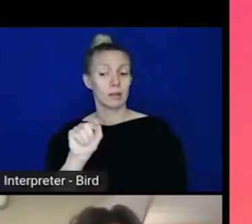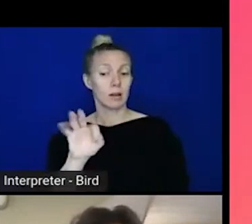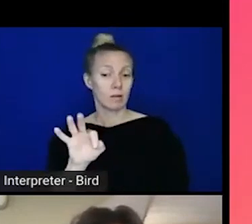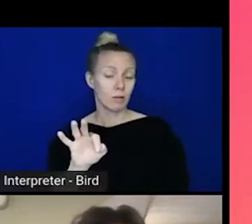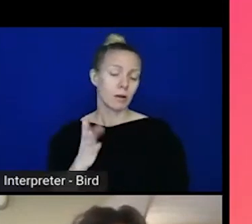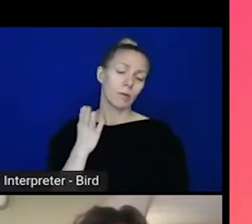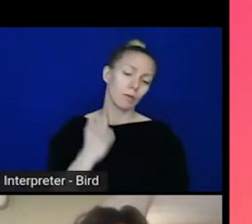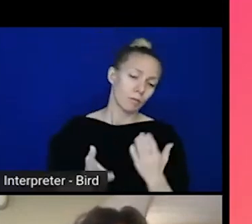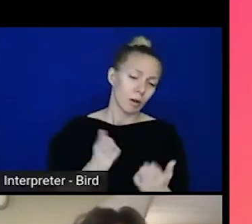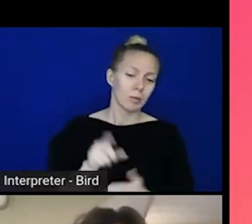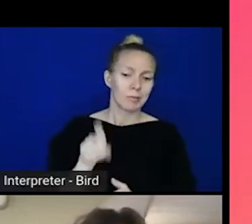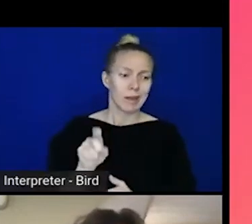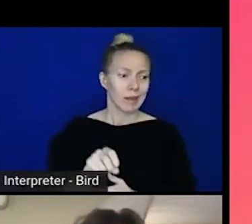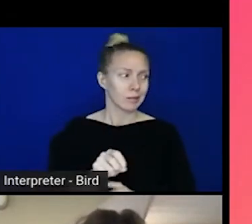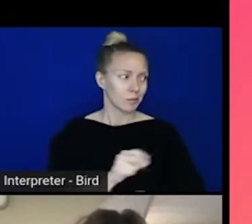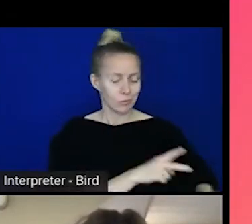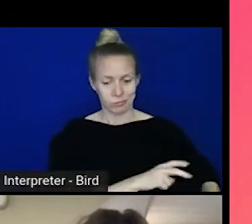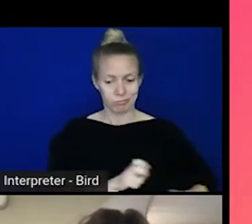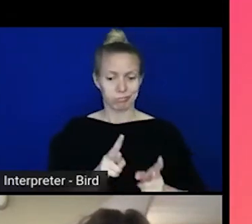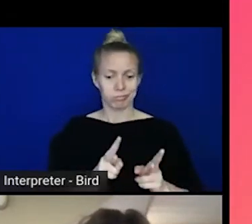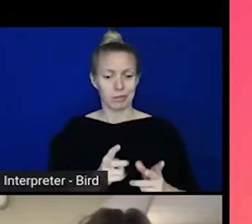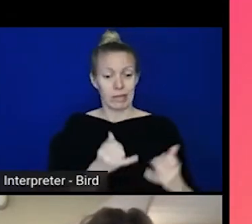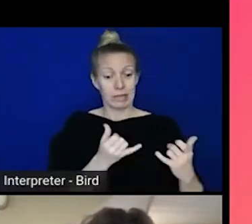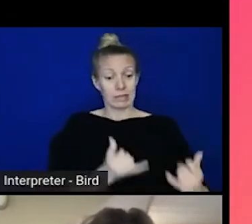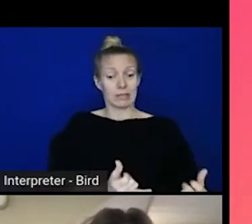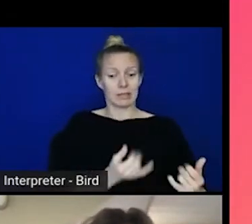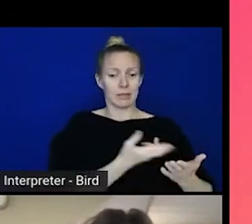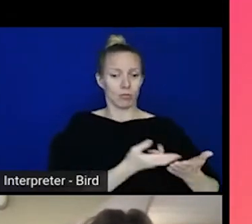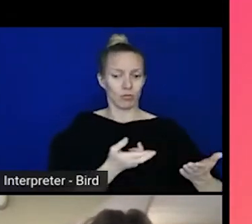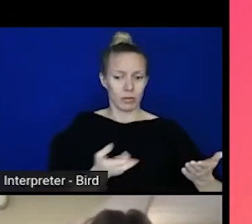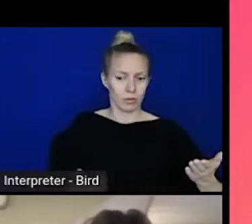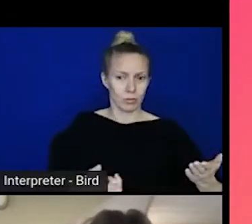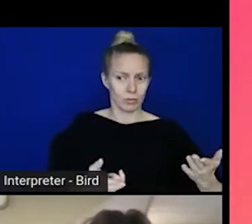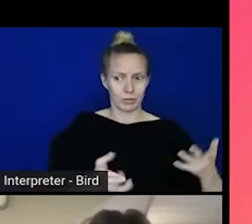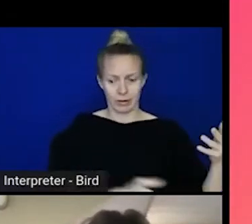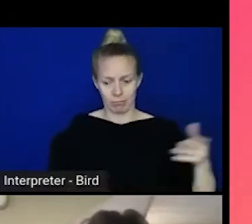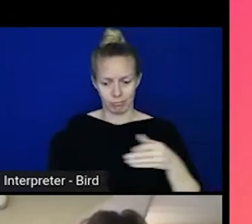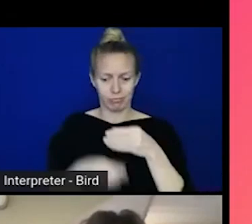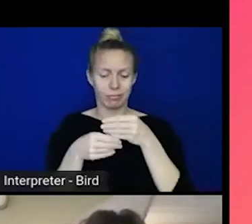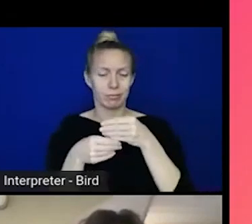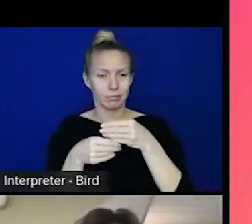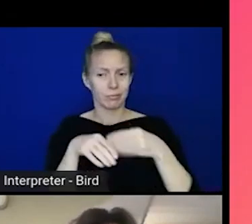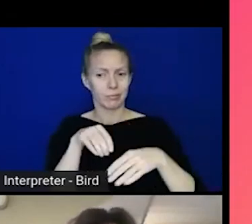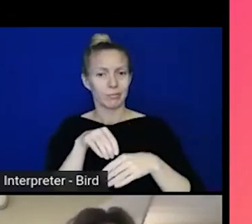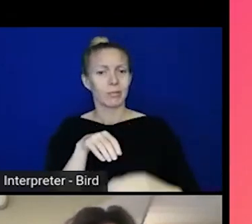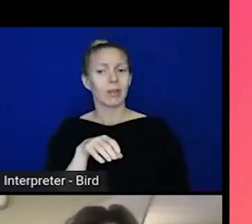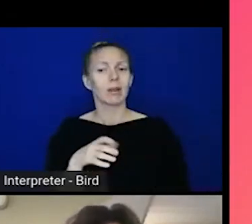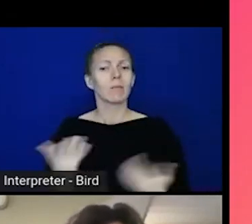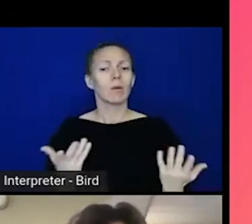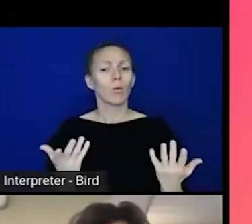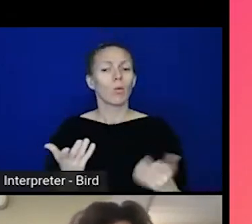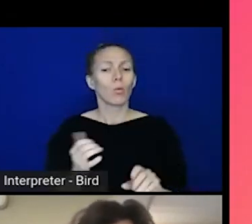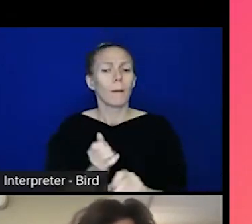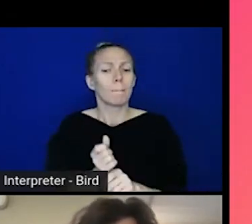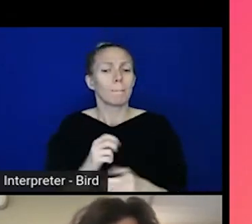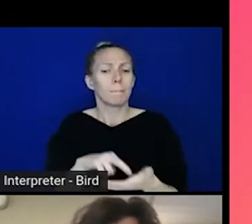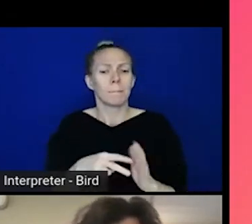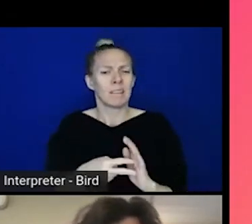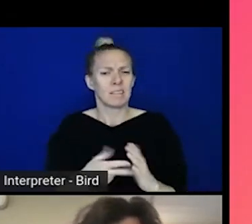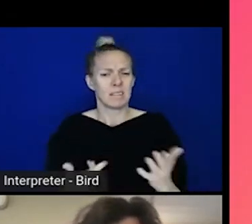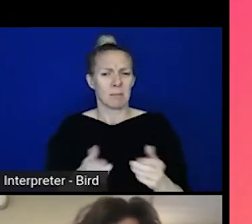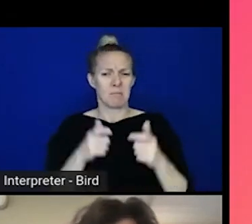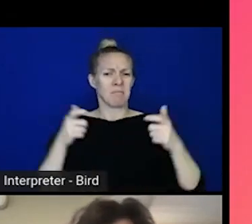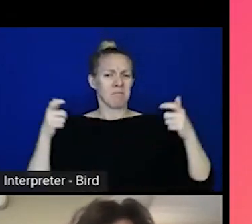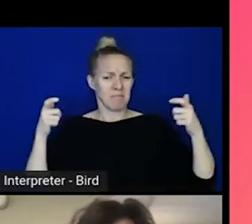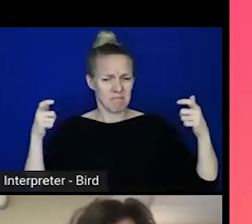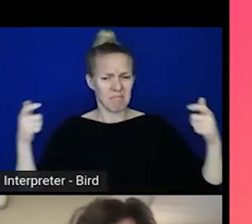import an existing resource into your Terraform state. But what makes it a massive import?